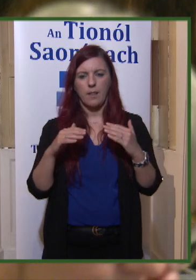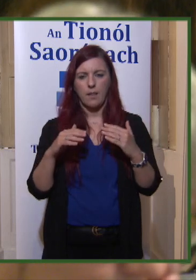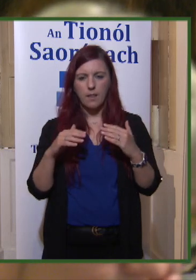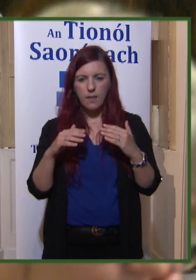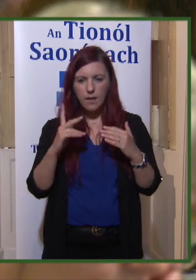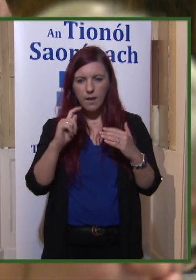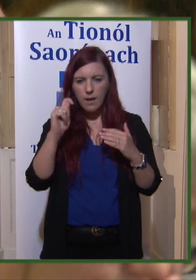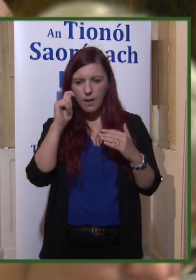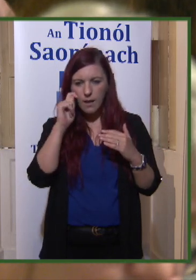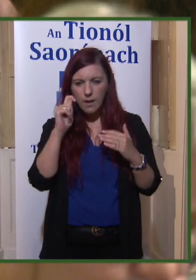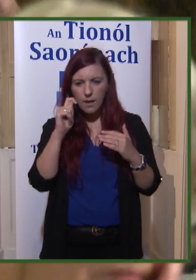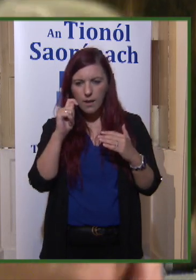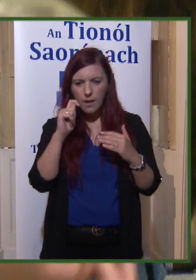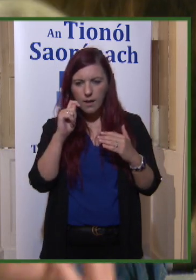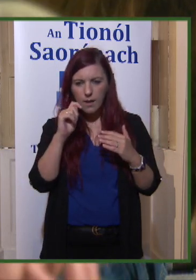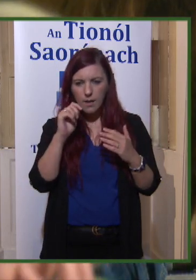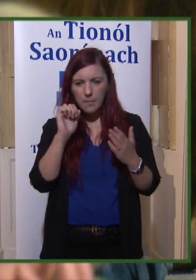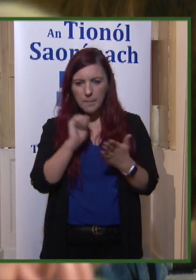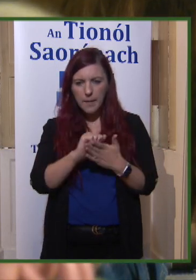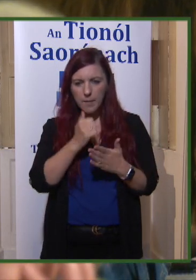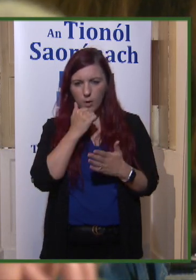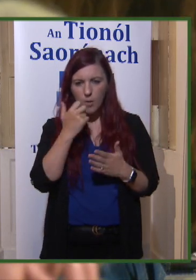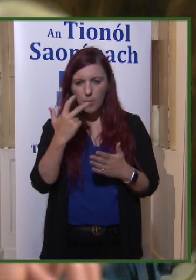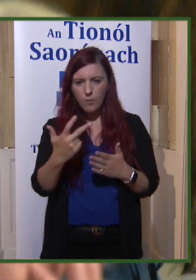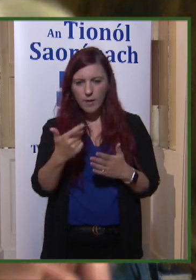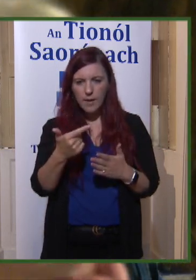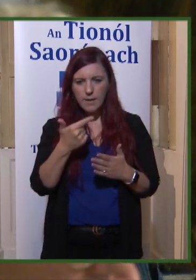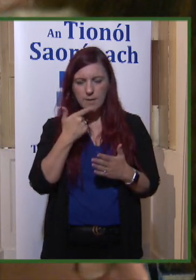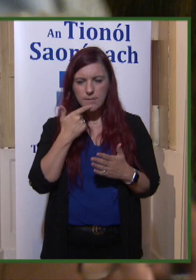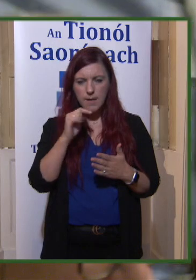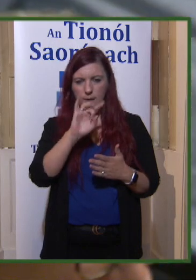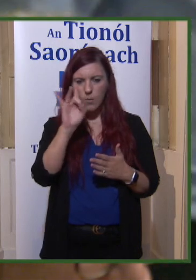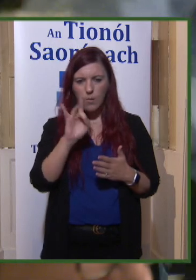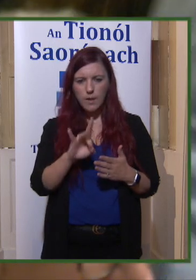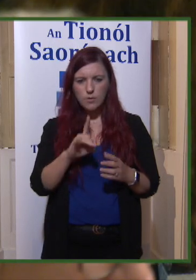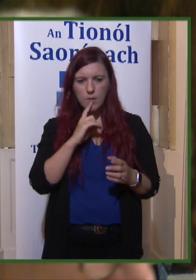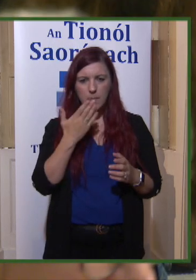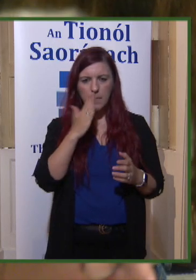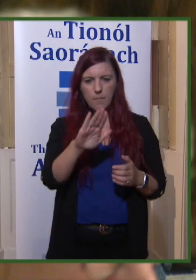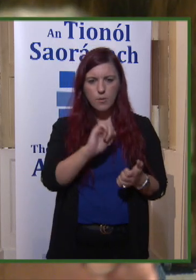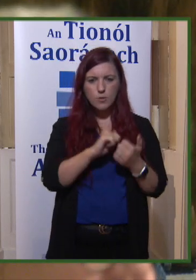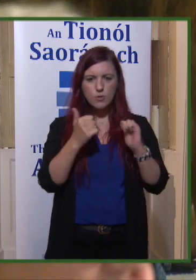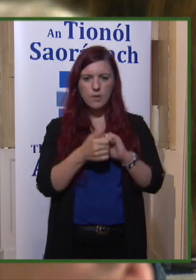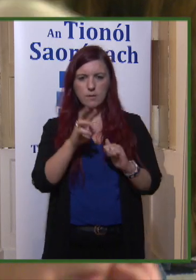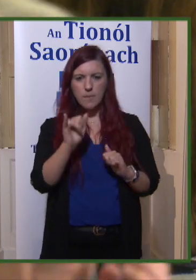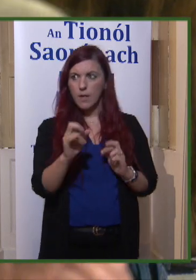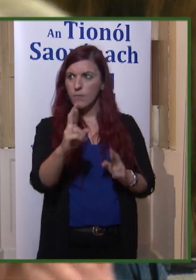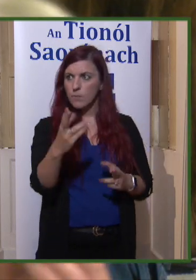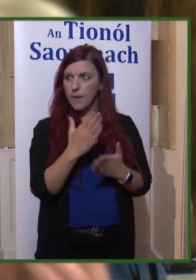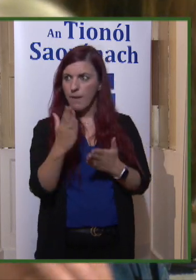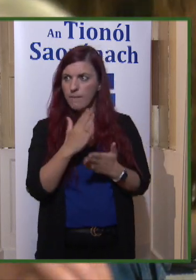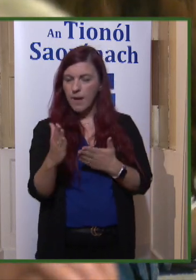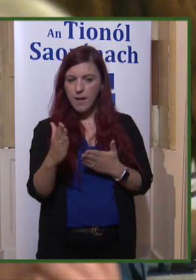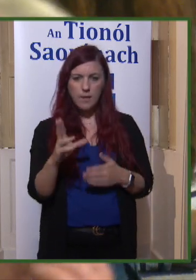it, to amend on ballot paper 3, the second question, must has been changed to may, right?